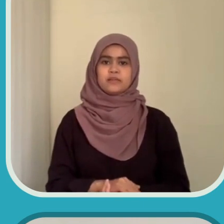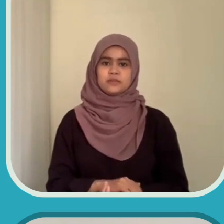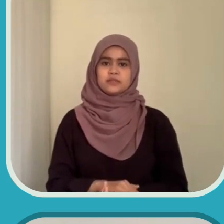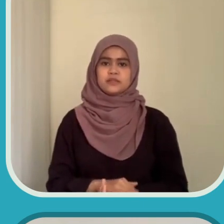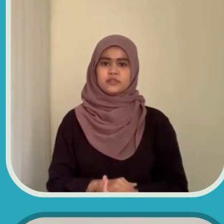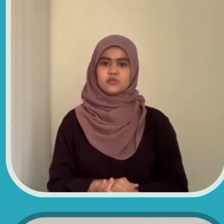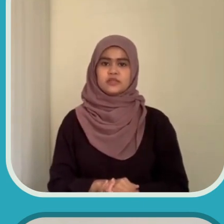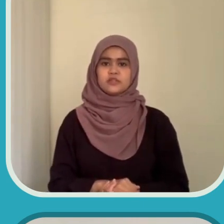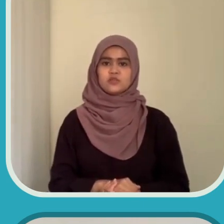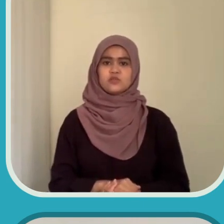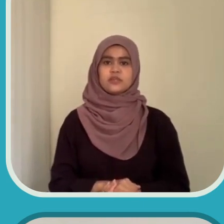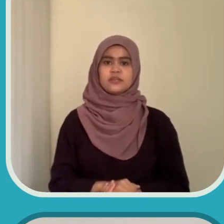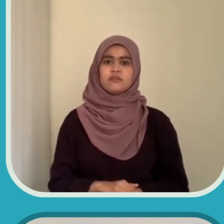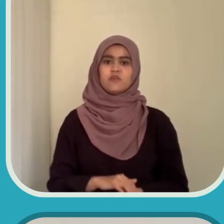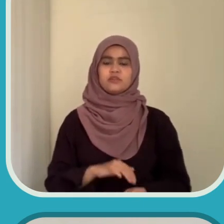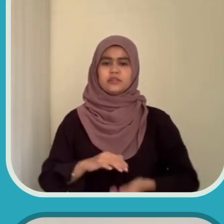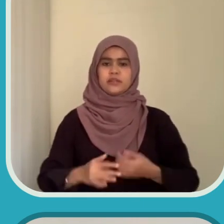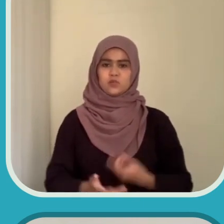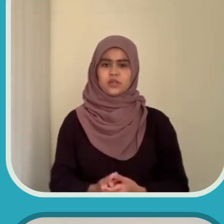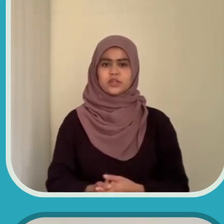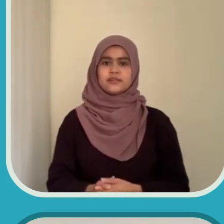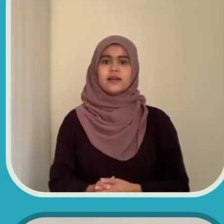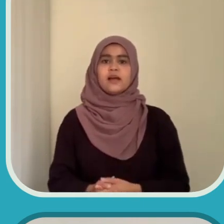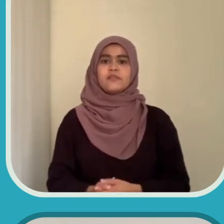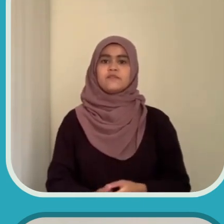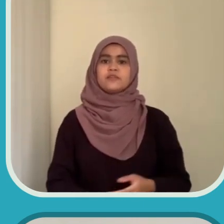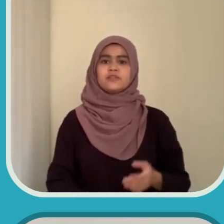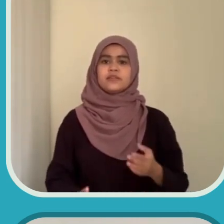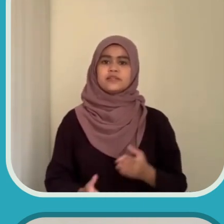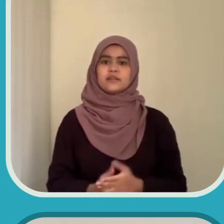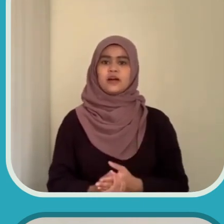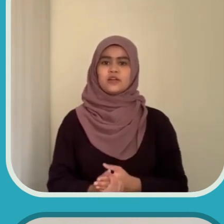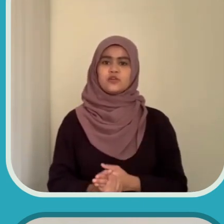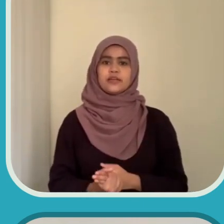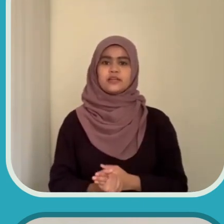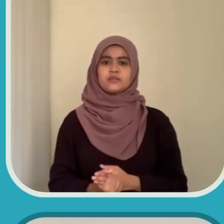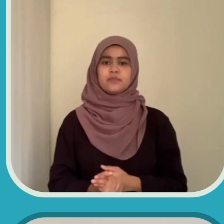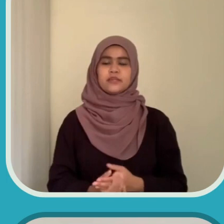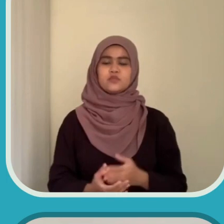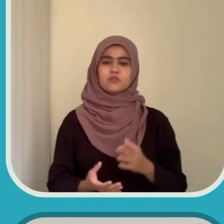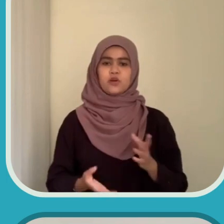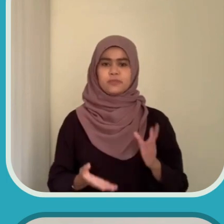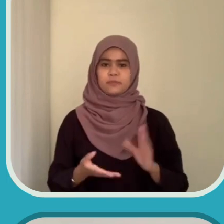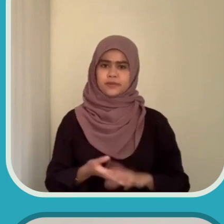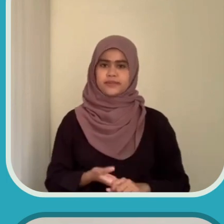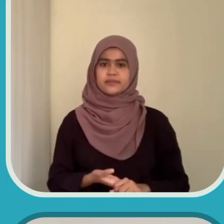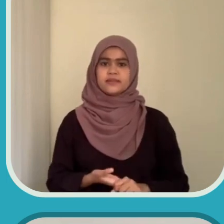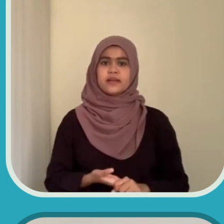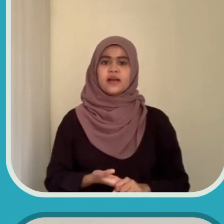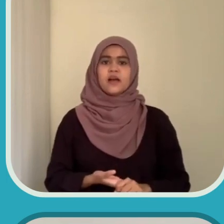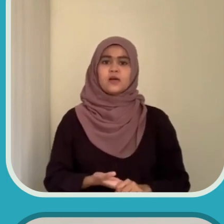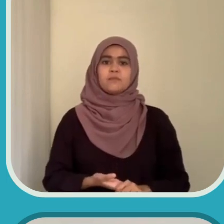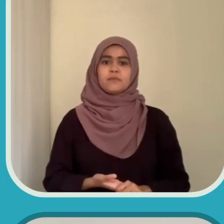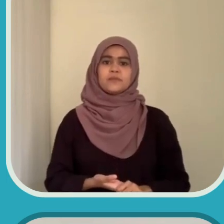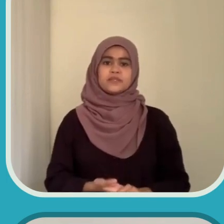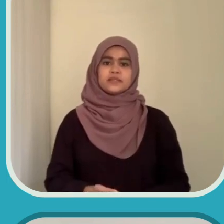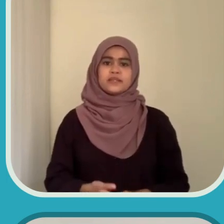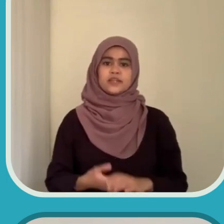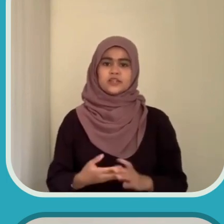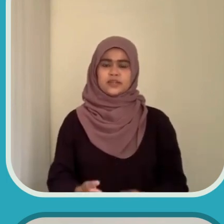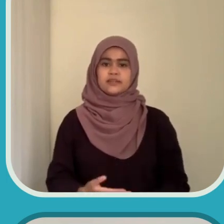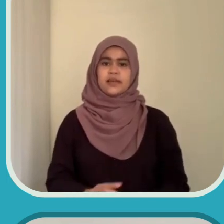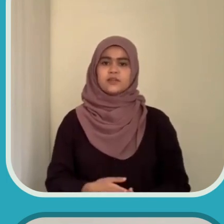for elementary students to learn a foreign language. The first reason are you can speak to more people.